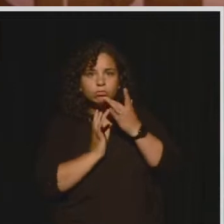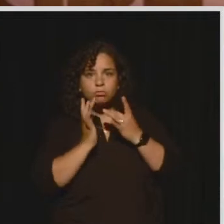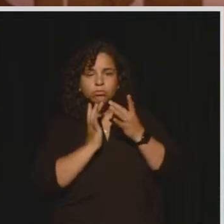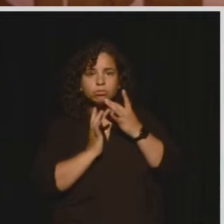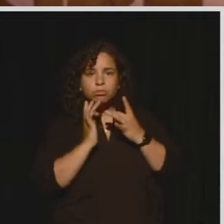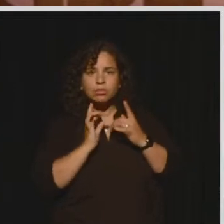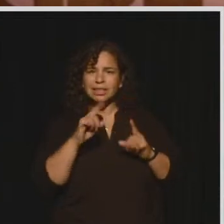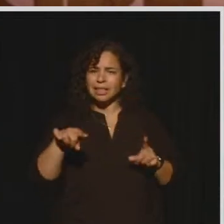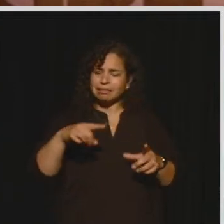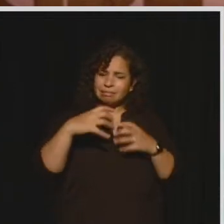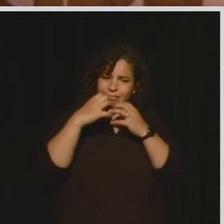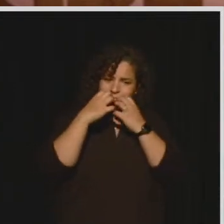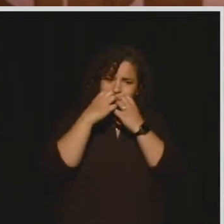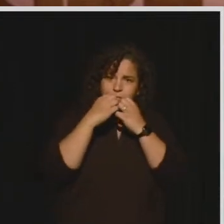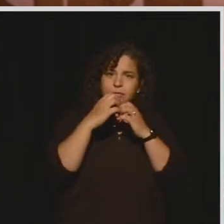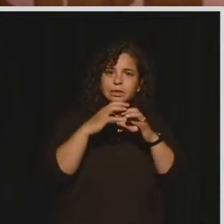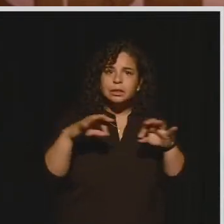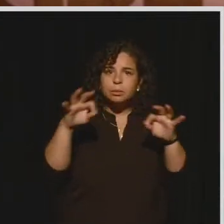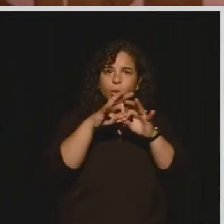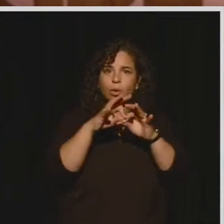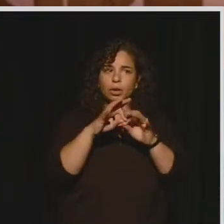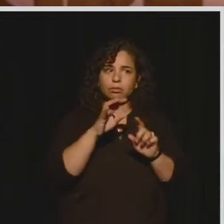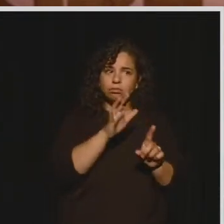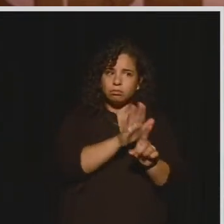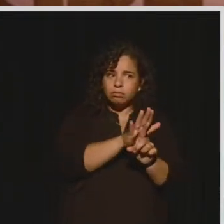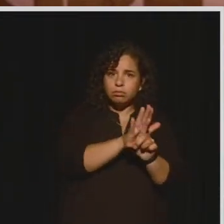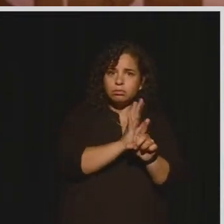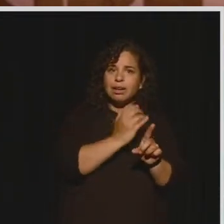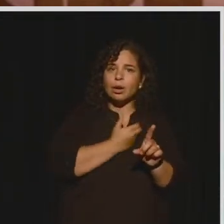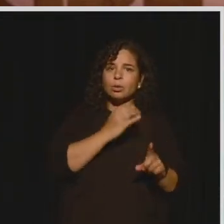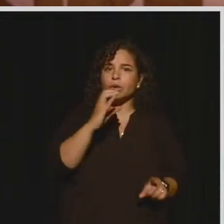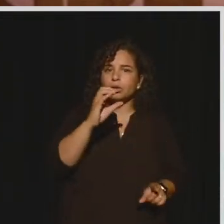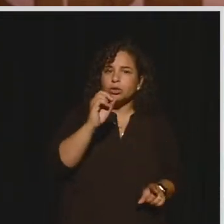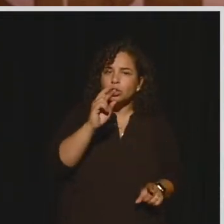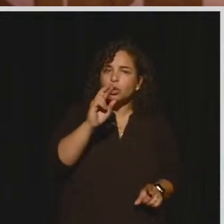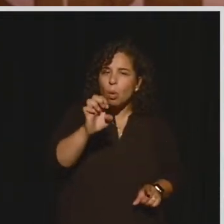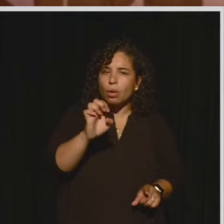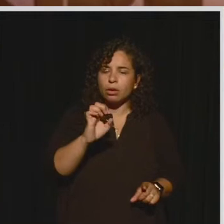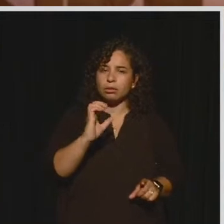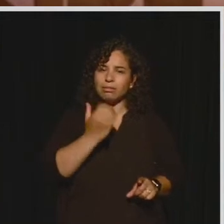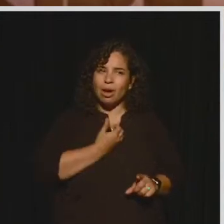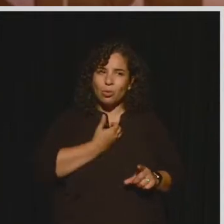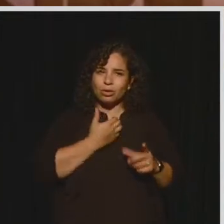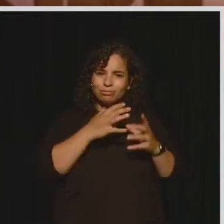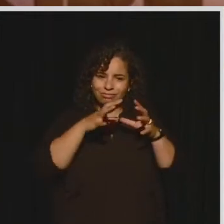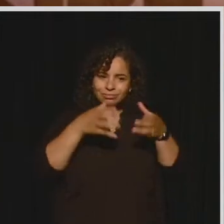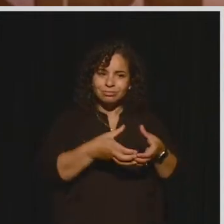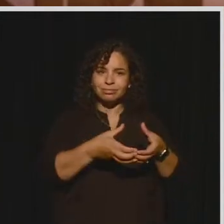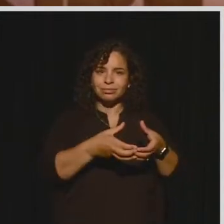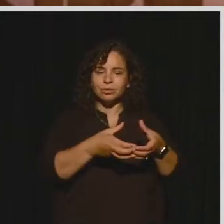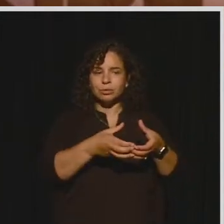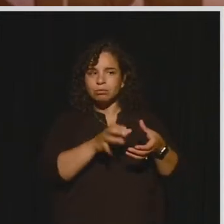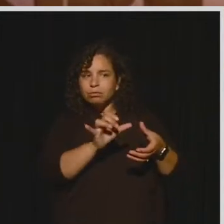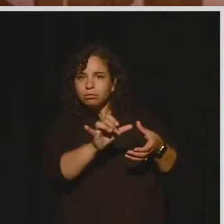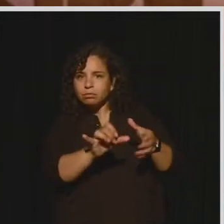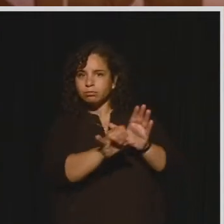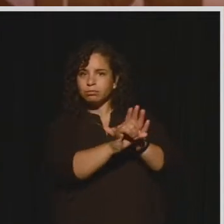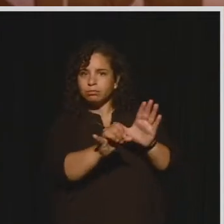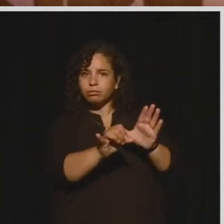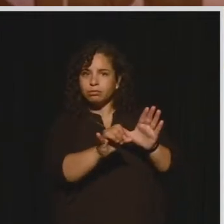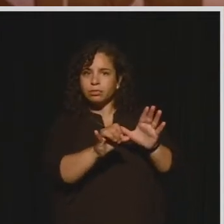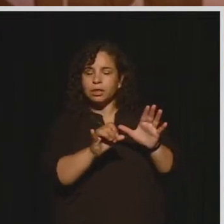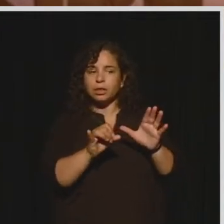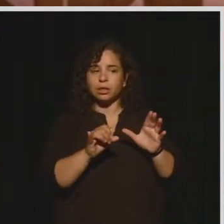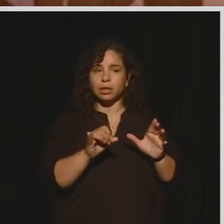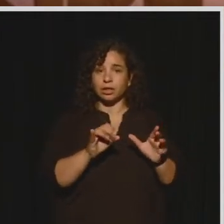where we met and how we met. And I'm wondering, is the support for them going to be there moving